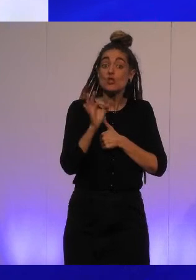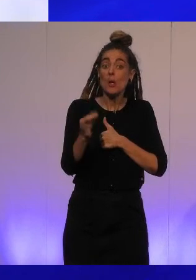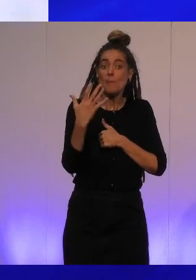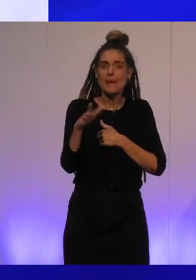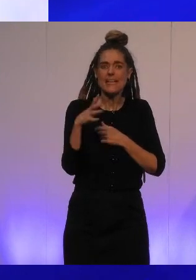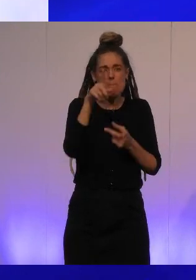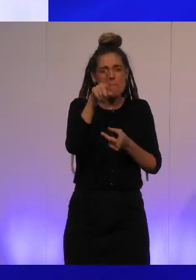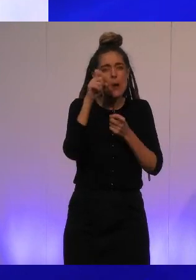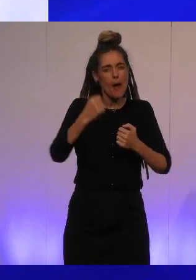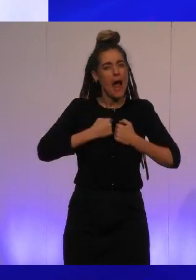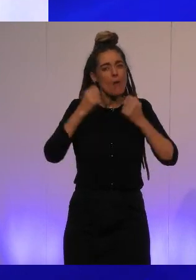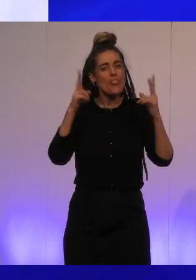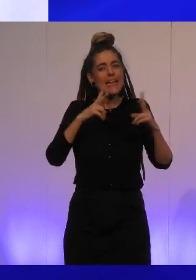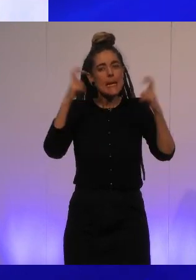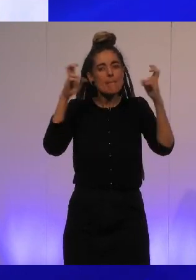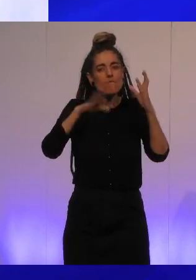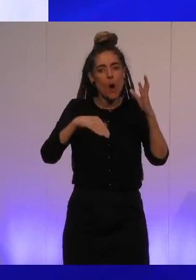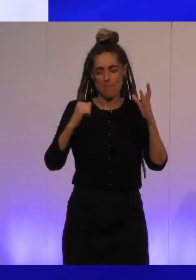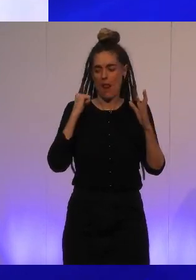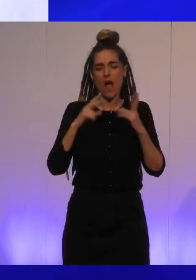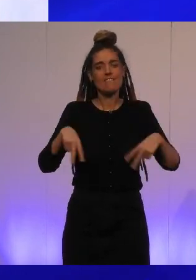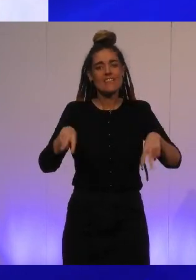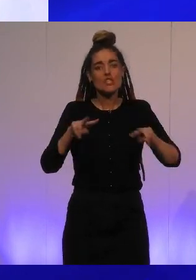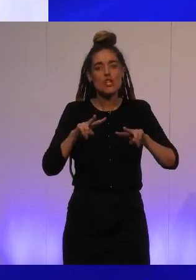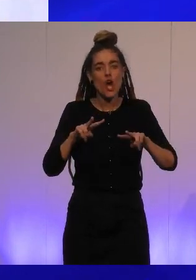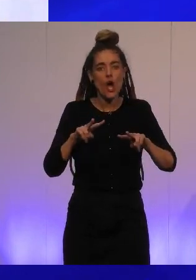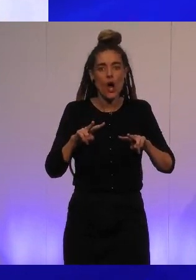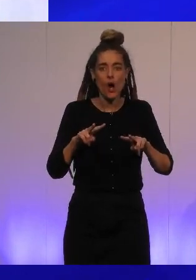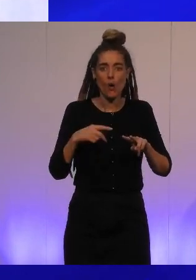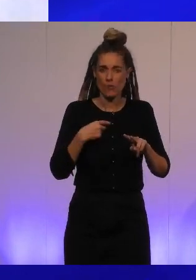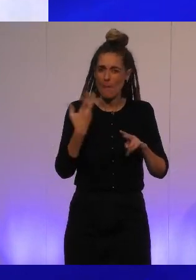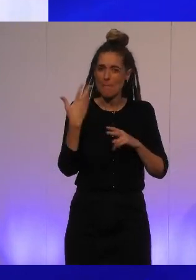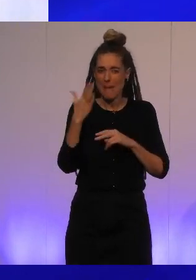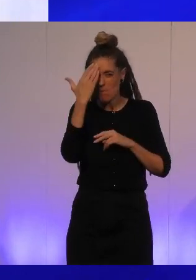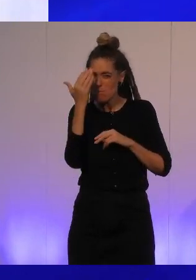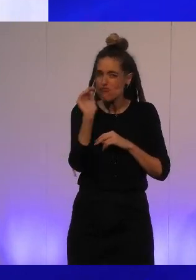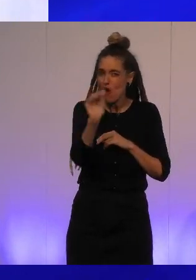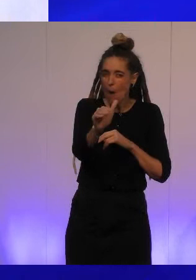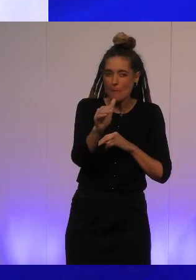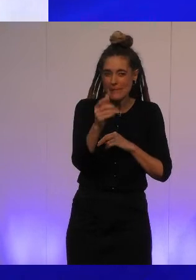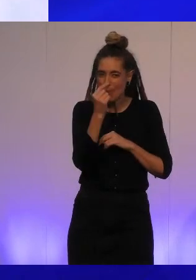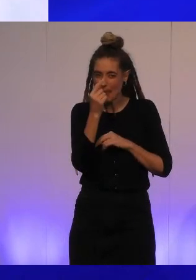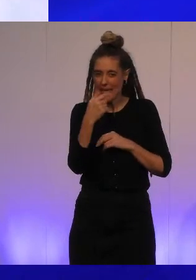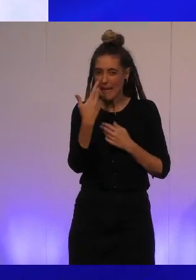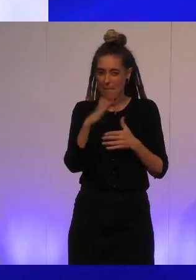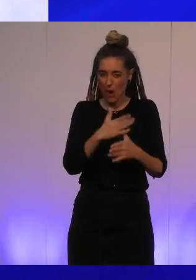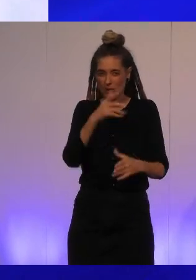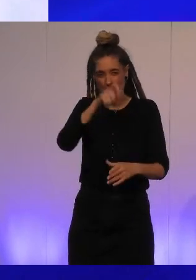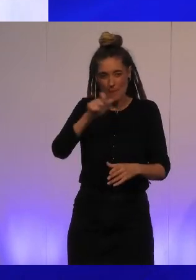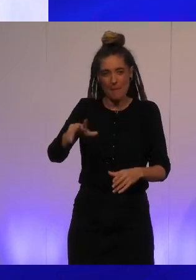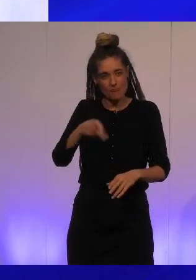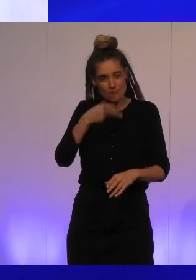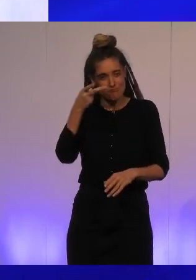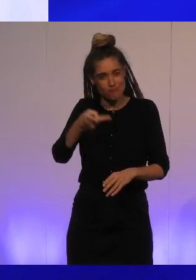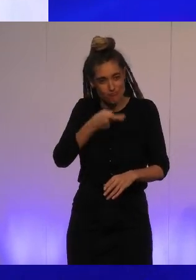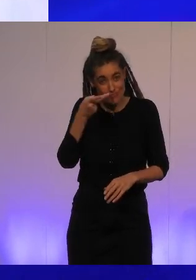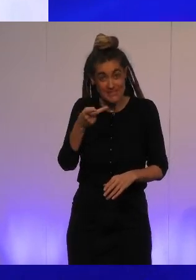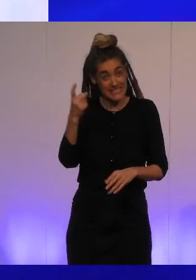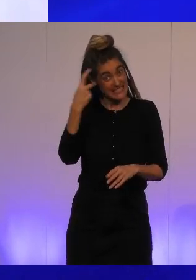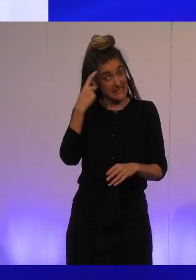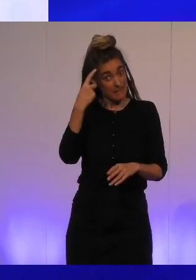theme, Angie, from the last video clip, probably prompted by people seeing it. And it's a very